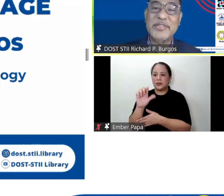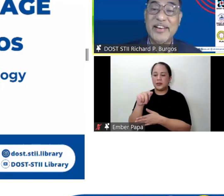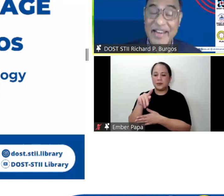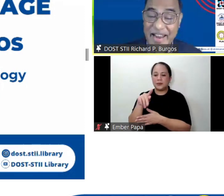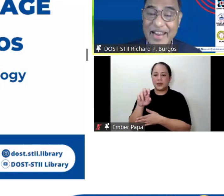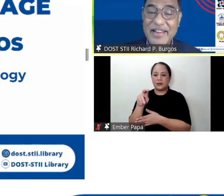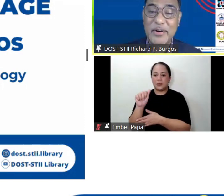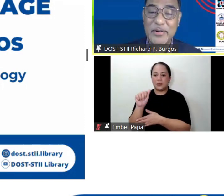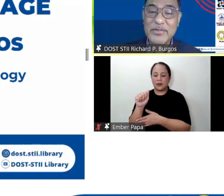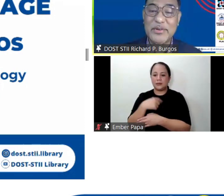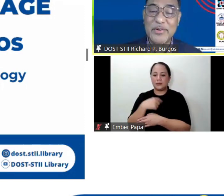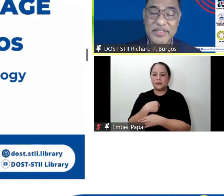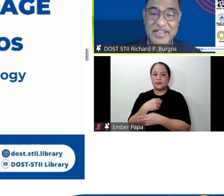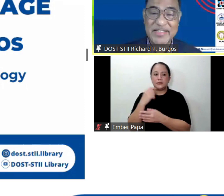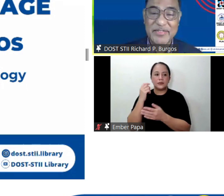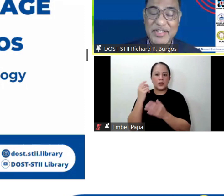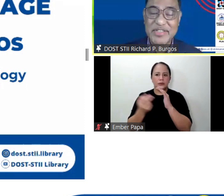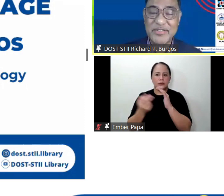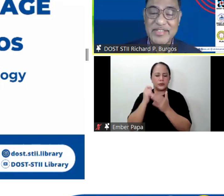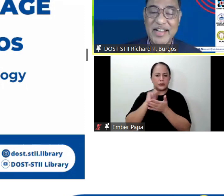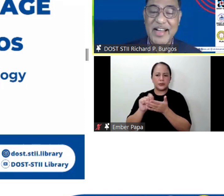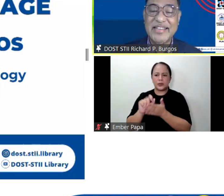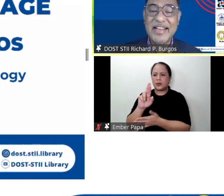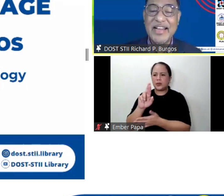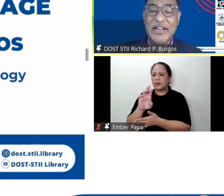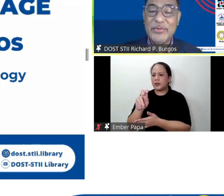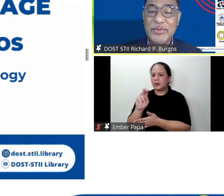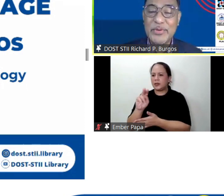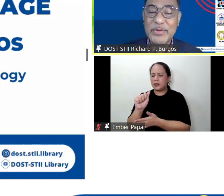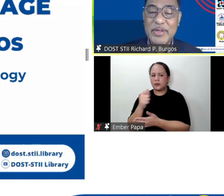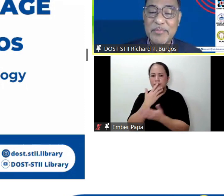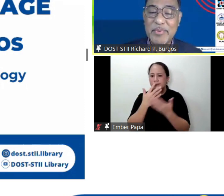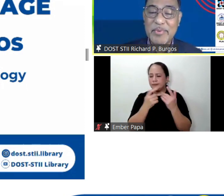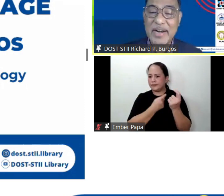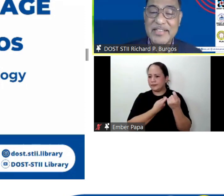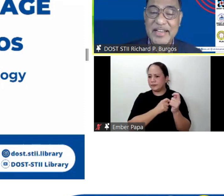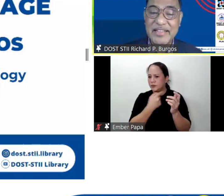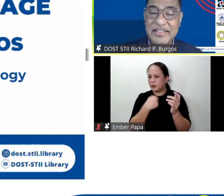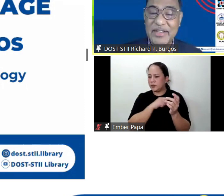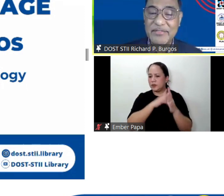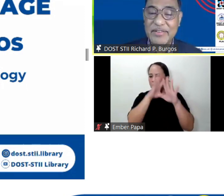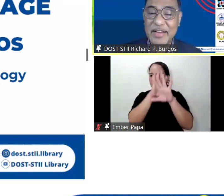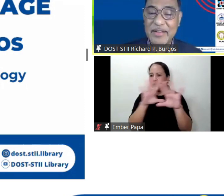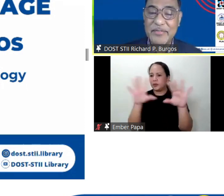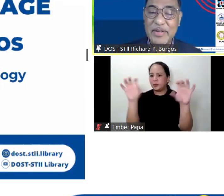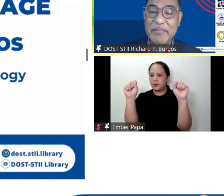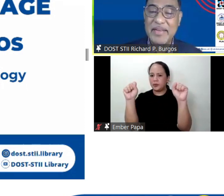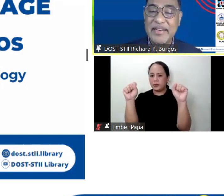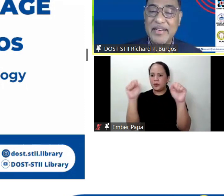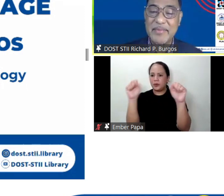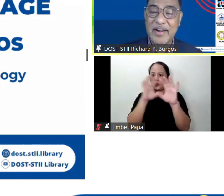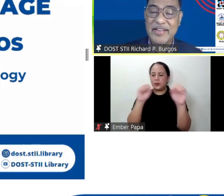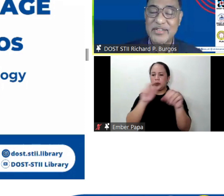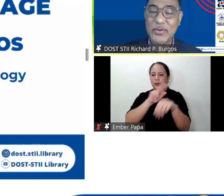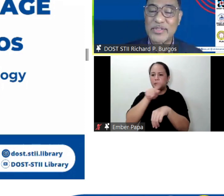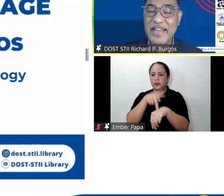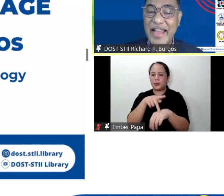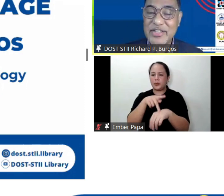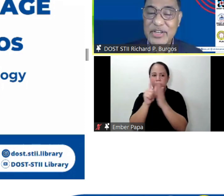Yusek Rene, who also just finished addressing us, to the President of the Philippine